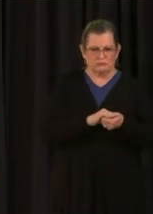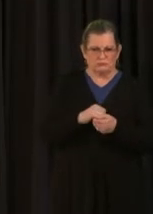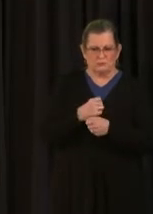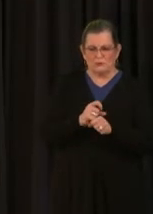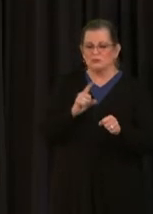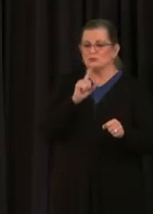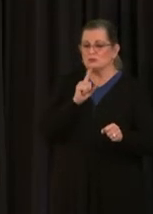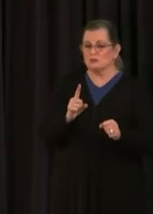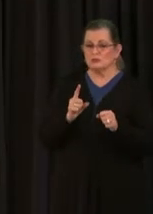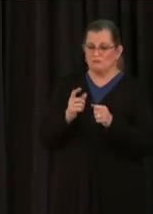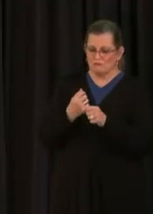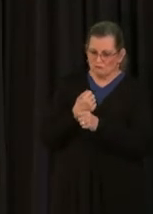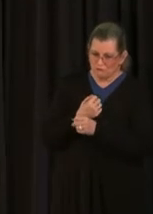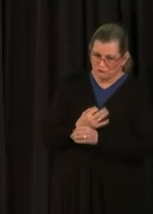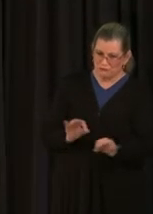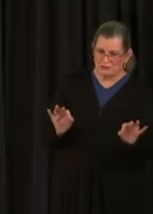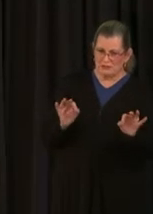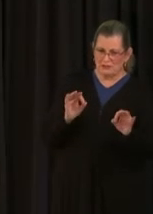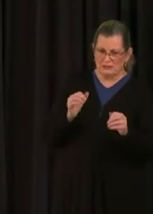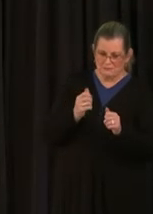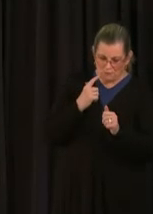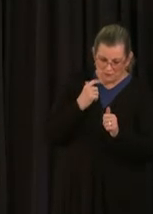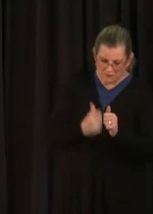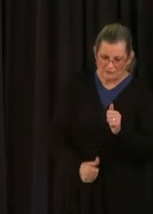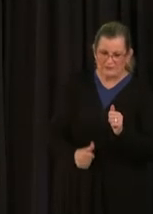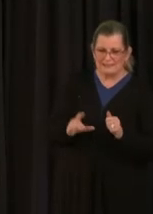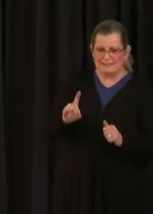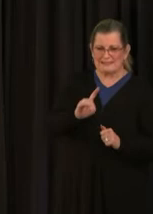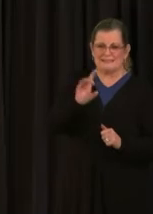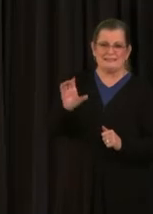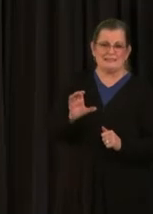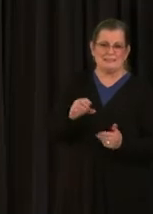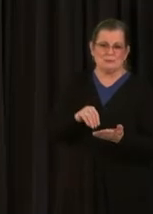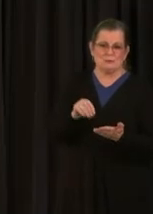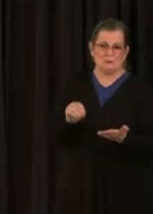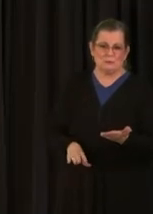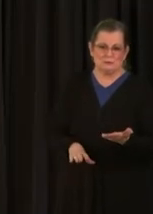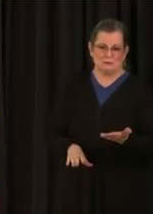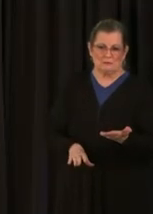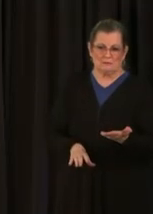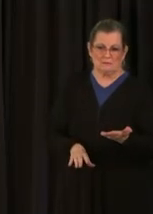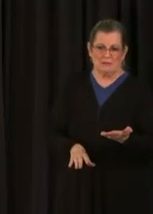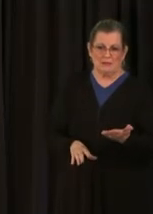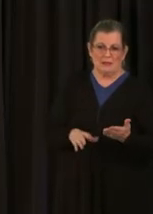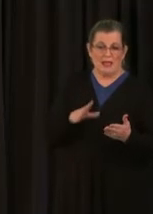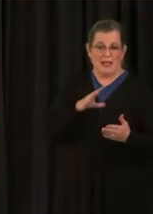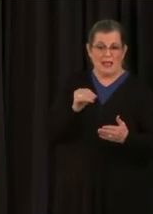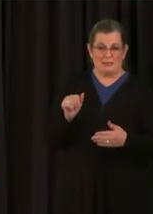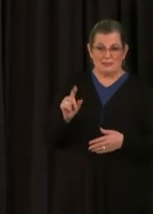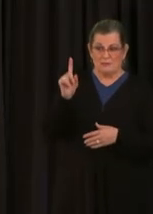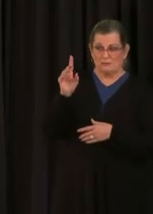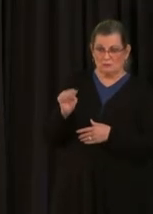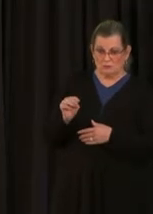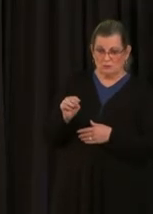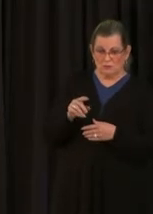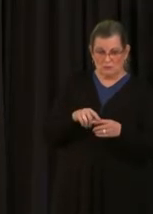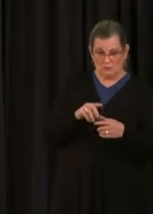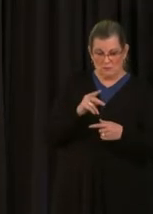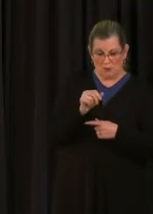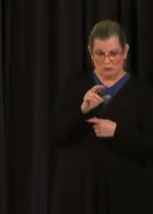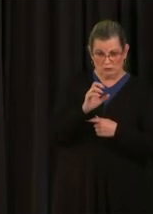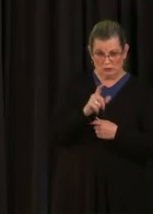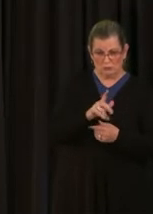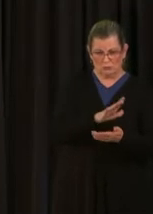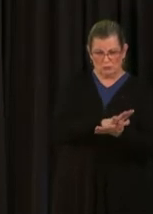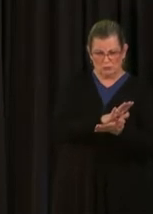ID administrators at every school, at least 2 per school, so that there's backup. And the students can go to their ID administrator and get